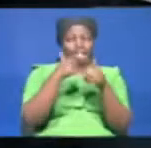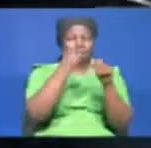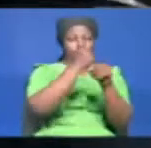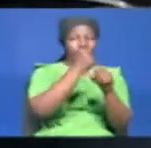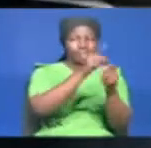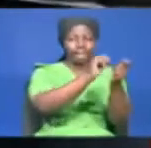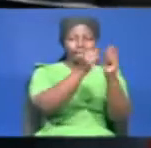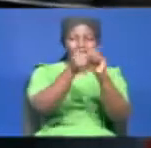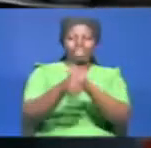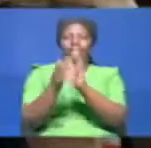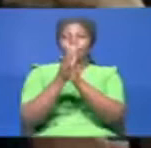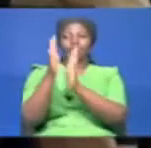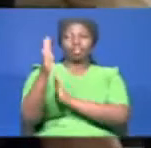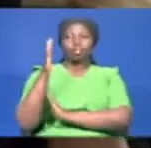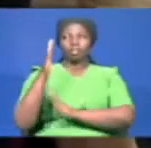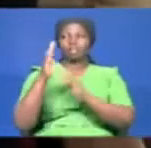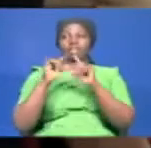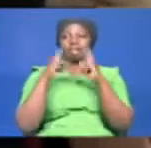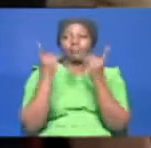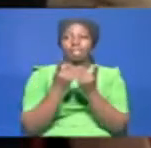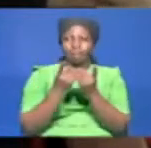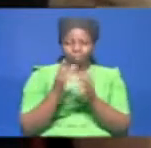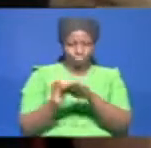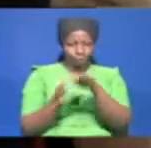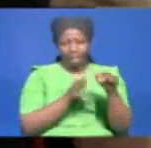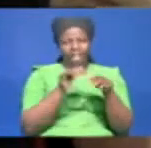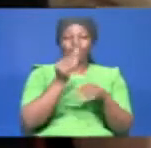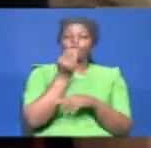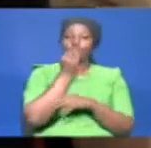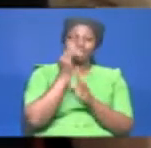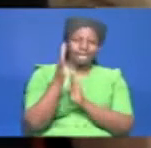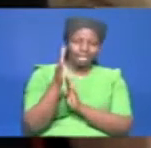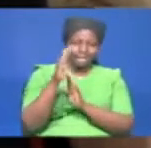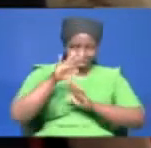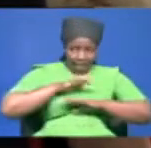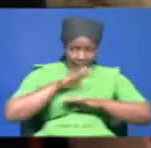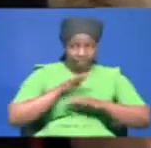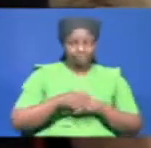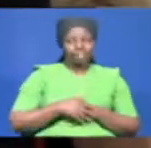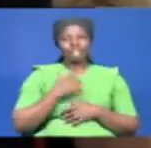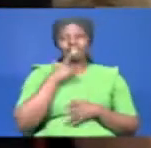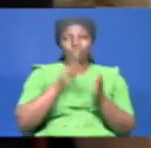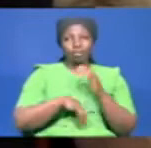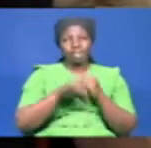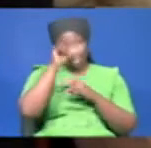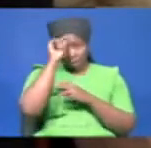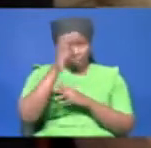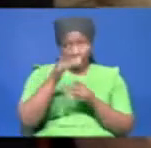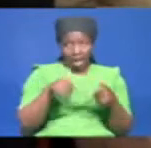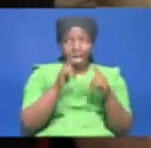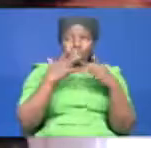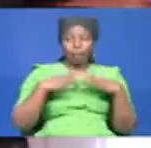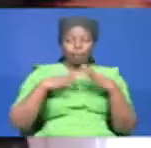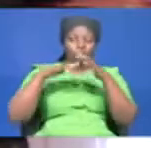On the issue of food security, Gachagua hinted the government will allow people to farm in forests through the introduction of the